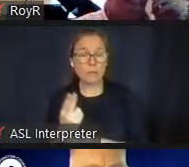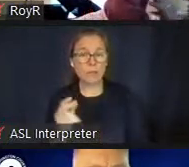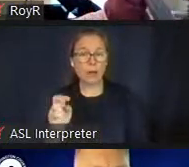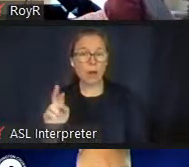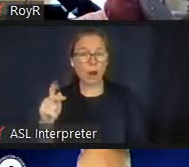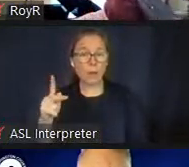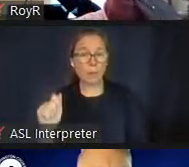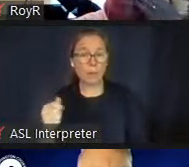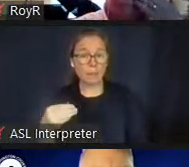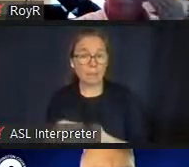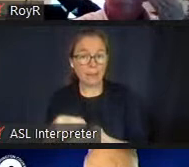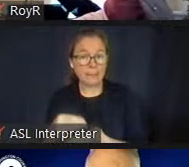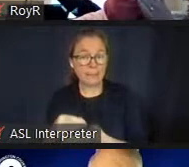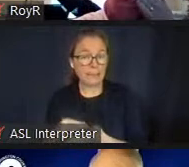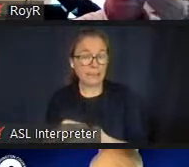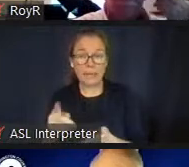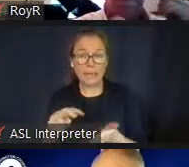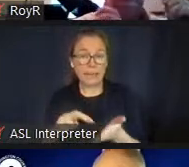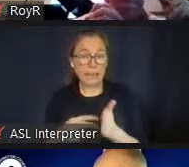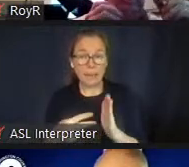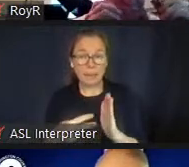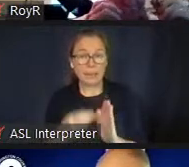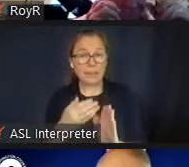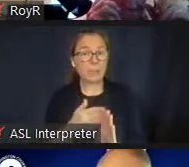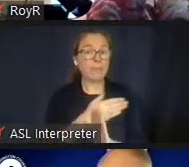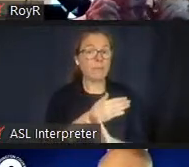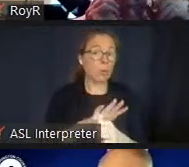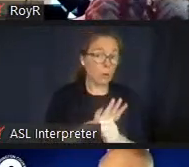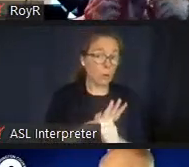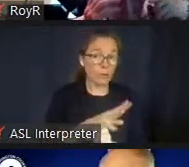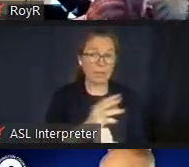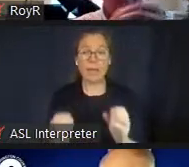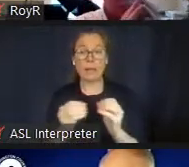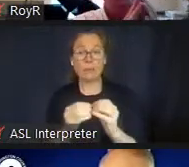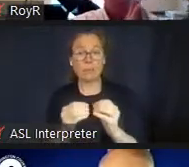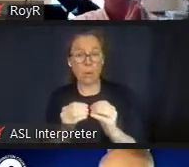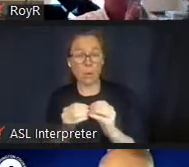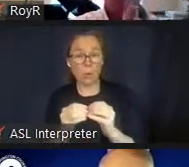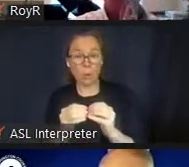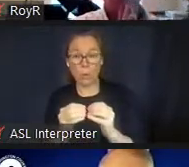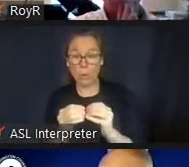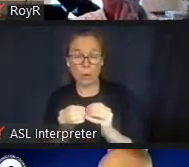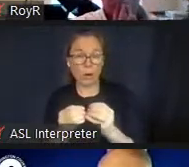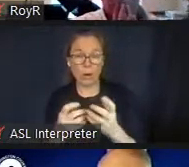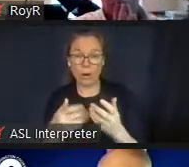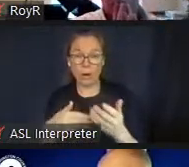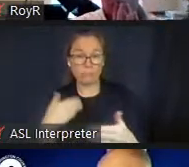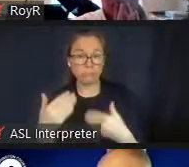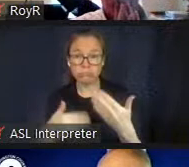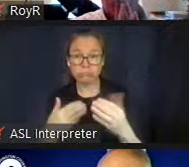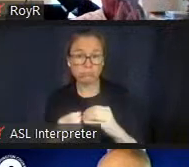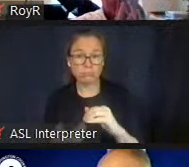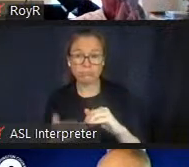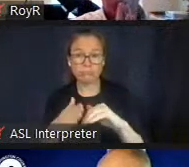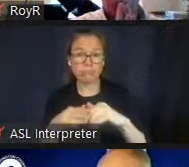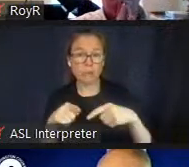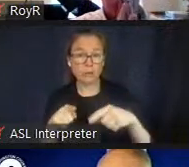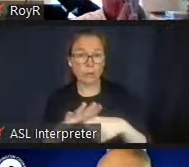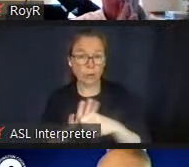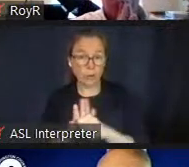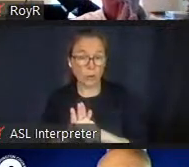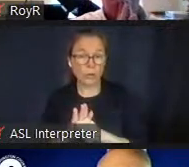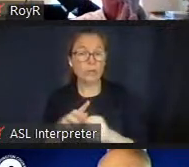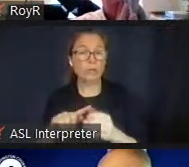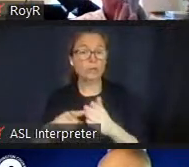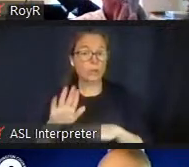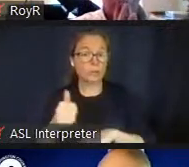movement, it's been happening pre-COVID, but really taken up a lot of energy across the United States. During COVID, it started in New York